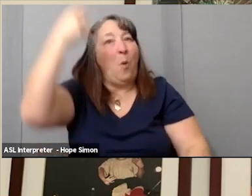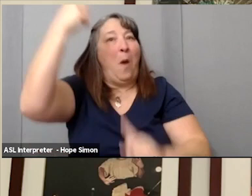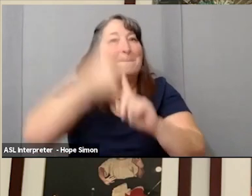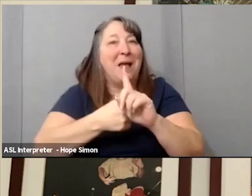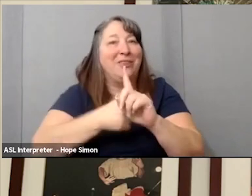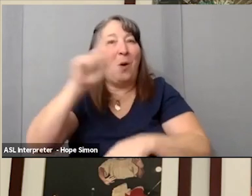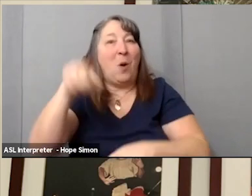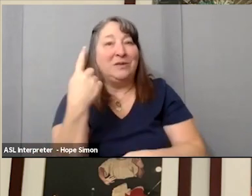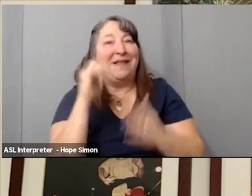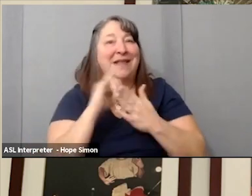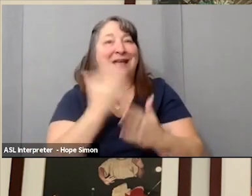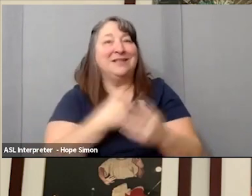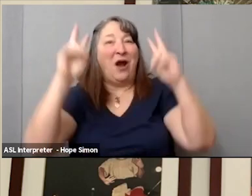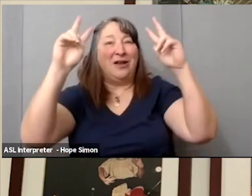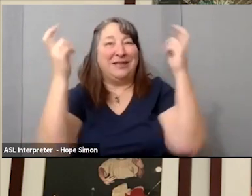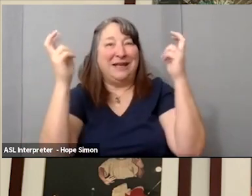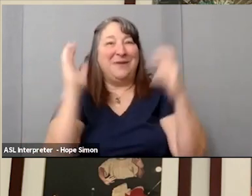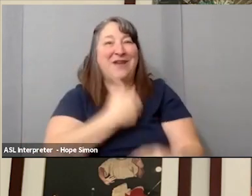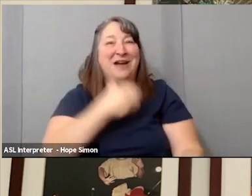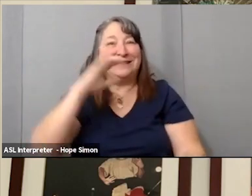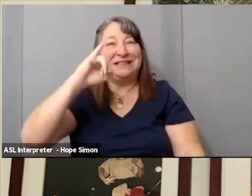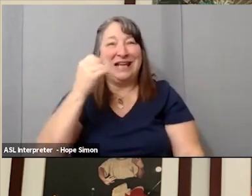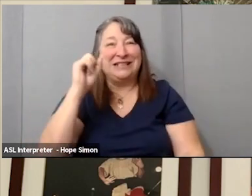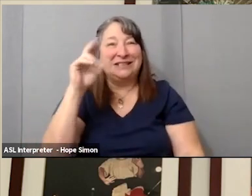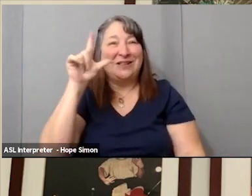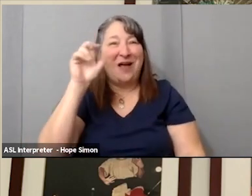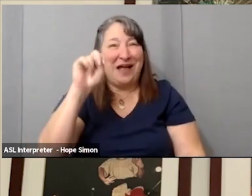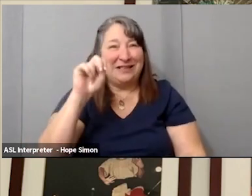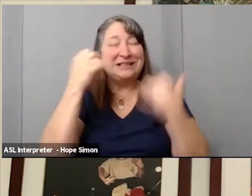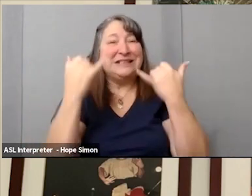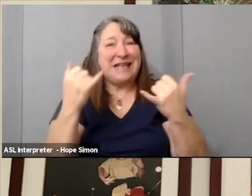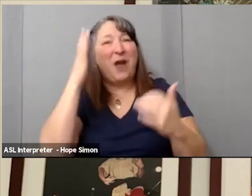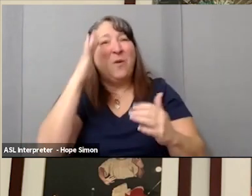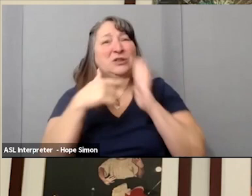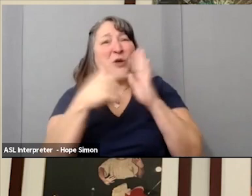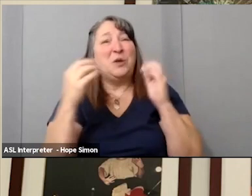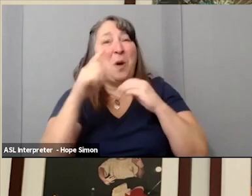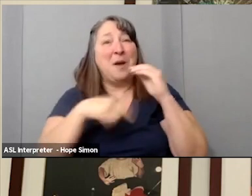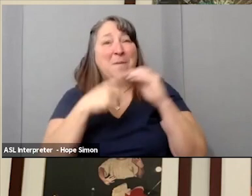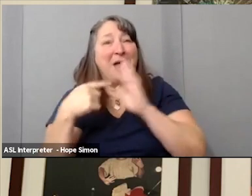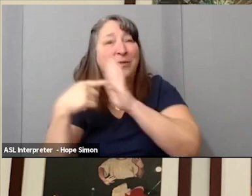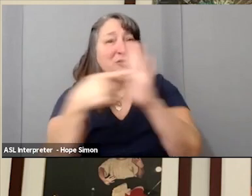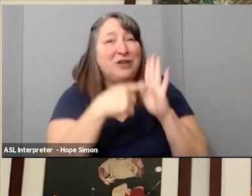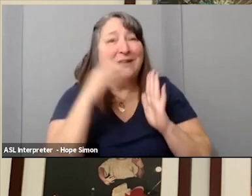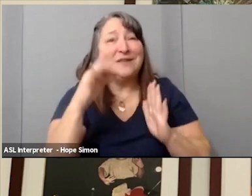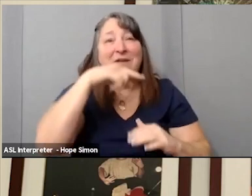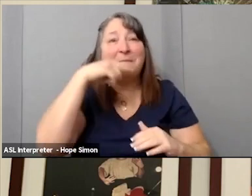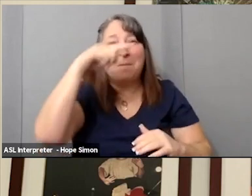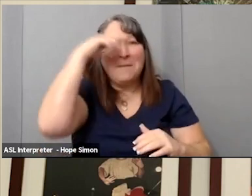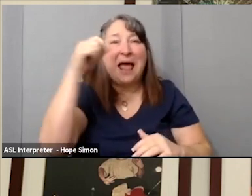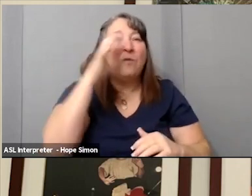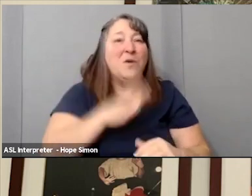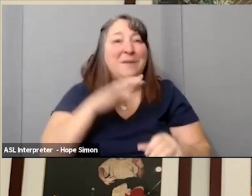is the theme of our CJ Salon. Today, you will hear our new research story about the portrayals of Black women in